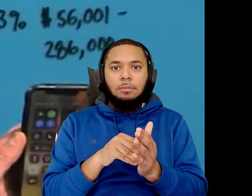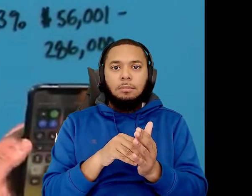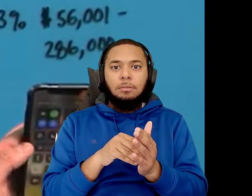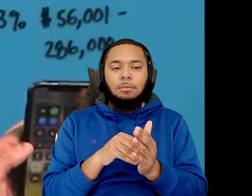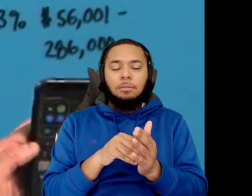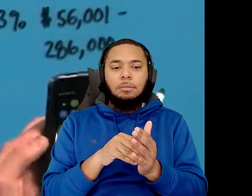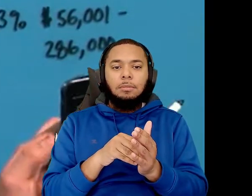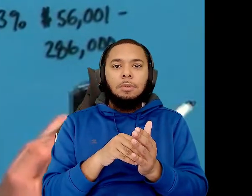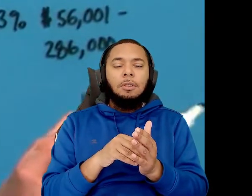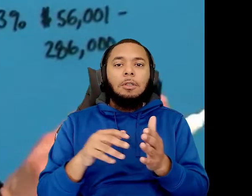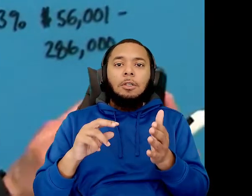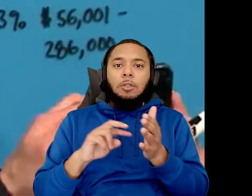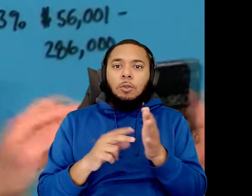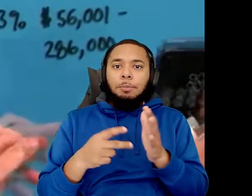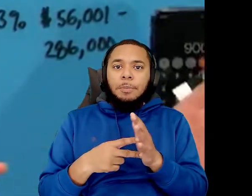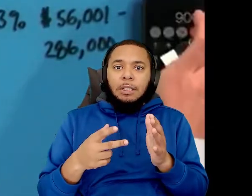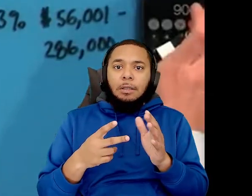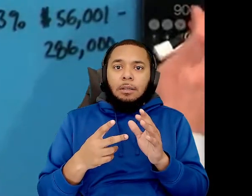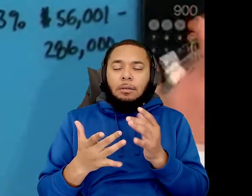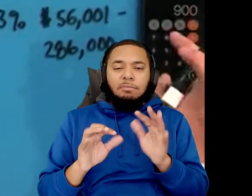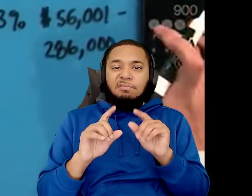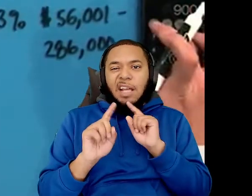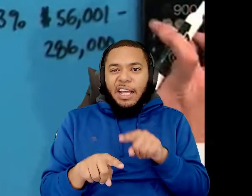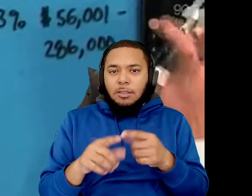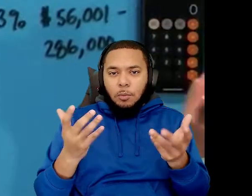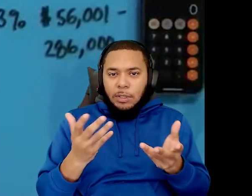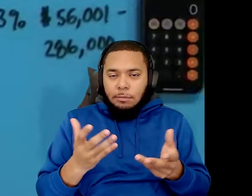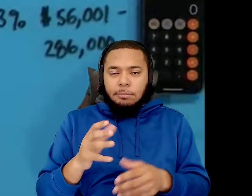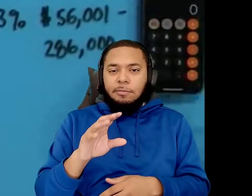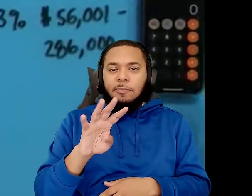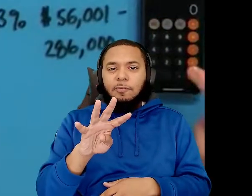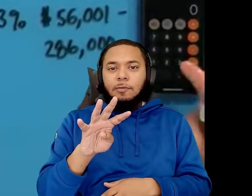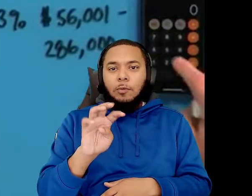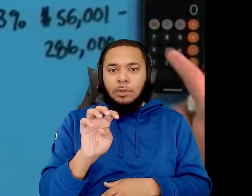So that's going to be $400.